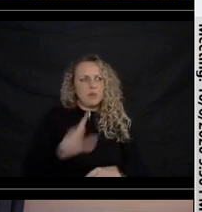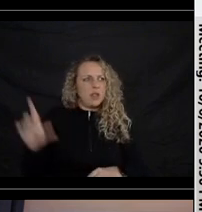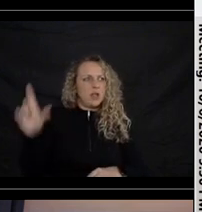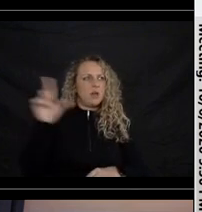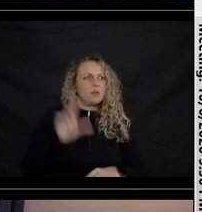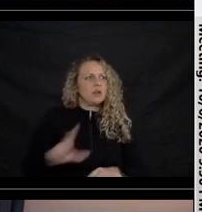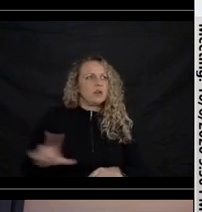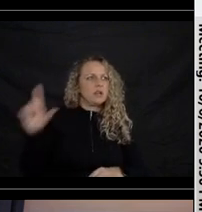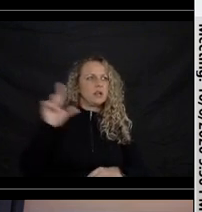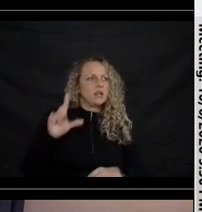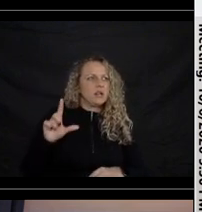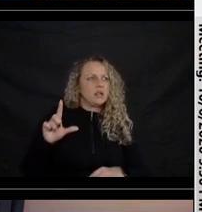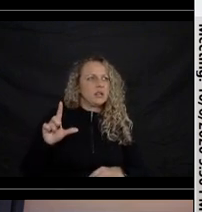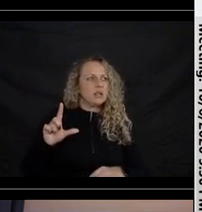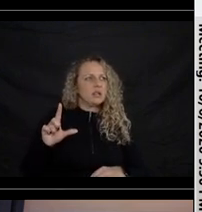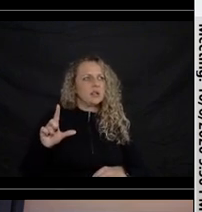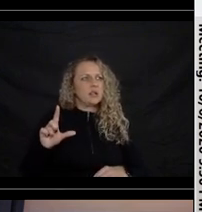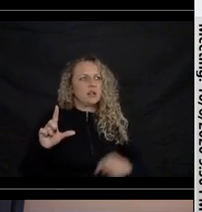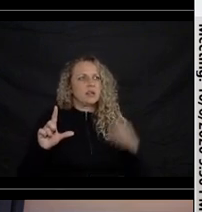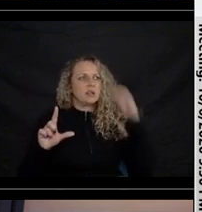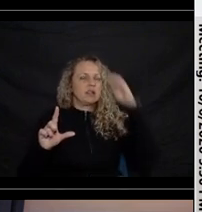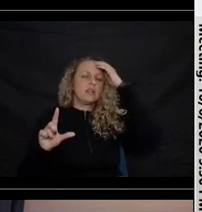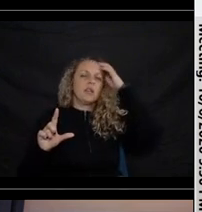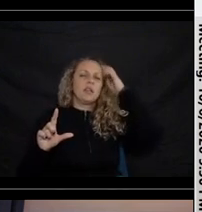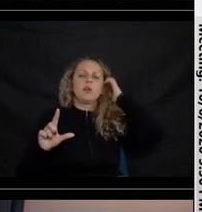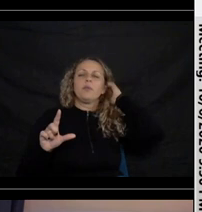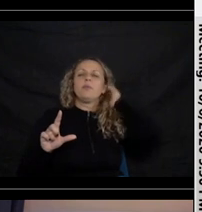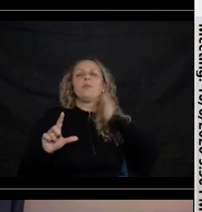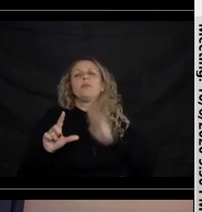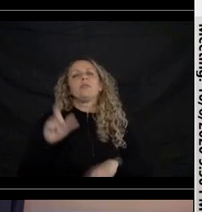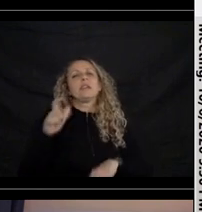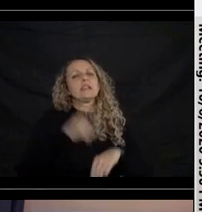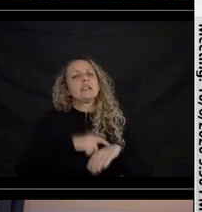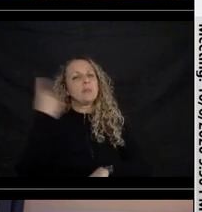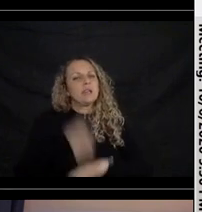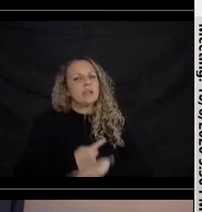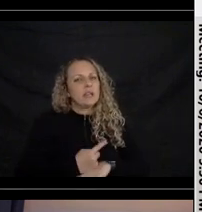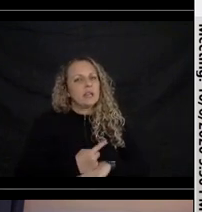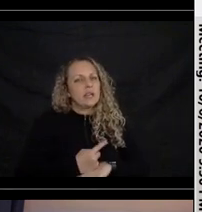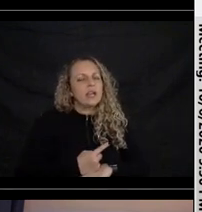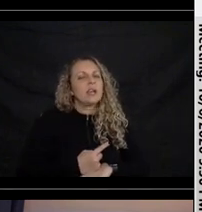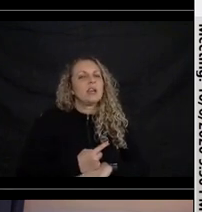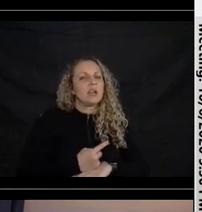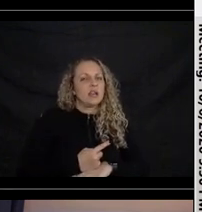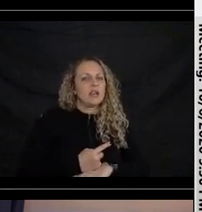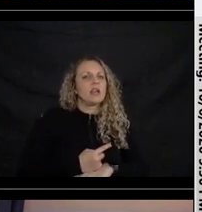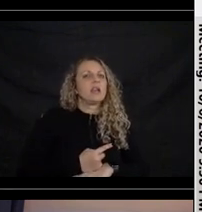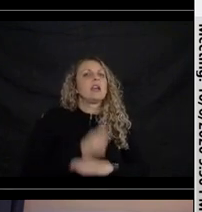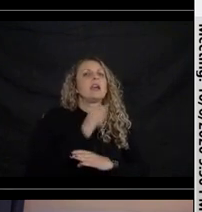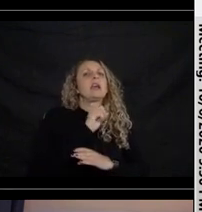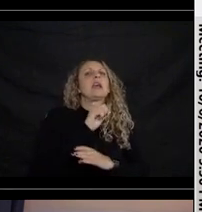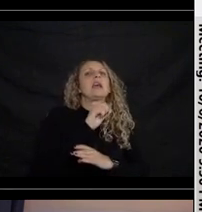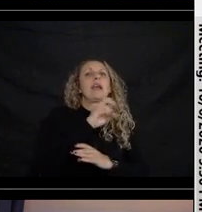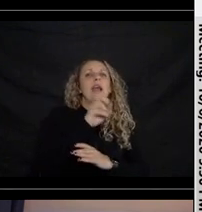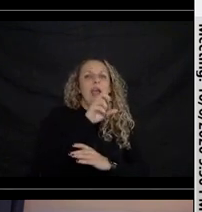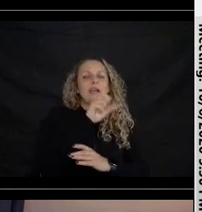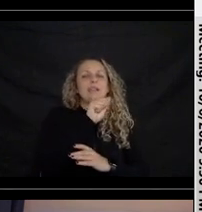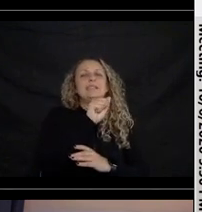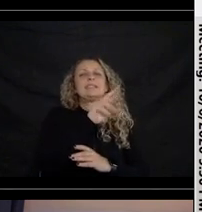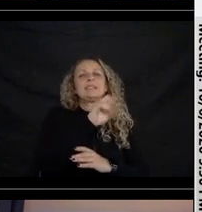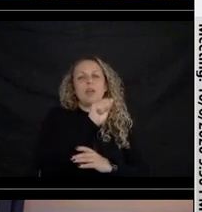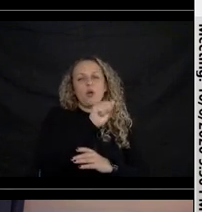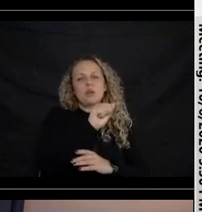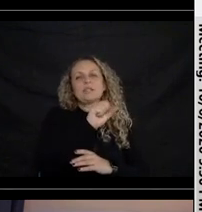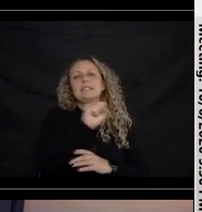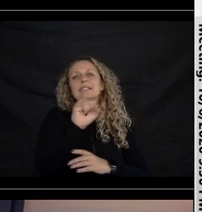go have access to the computer. Do you know a time and date of when is the Carolyn Sims going to open back up to the public to a